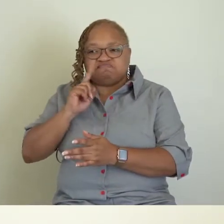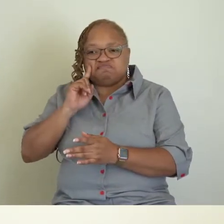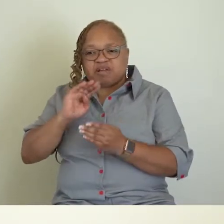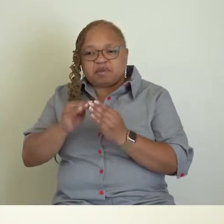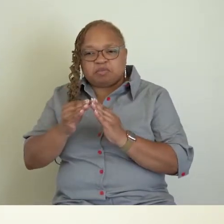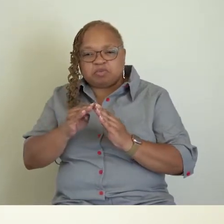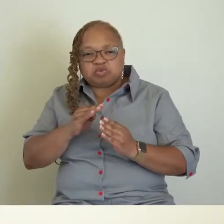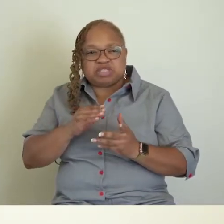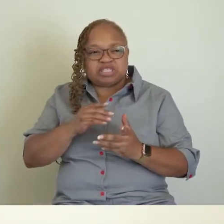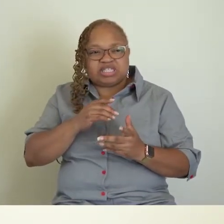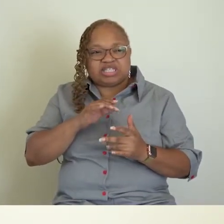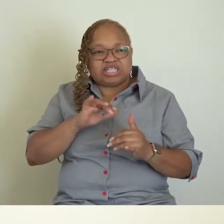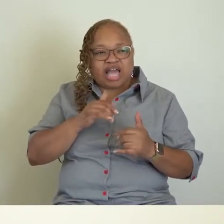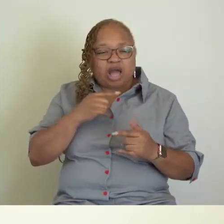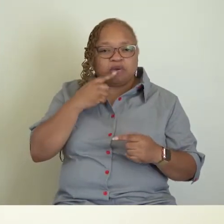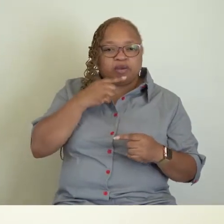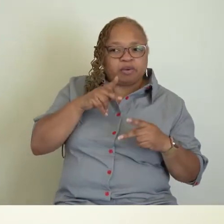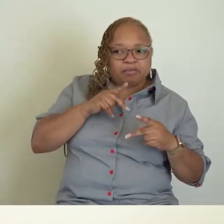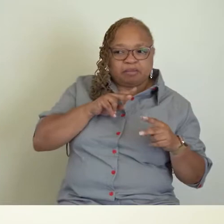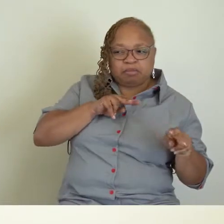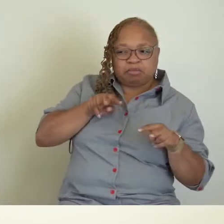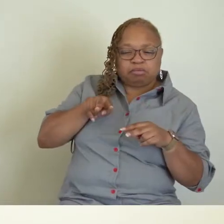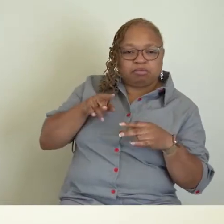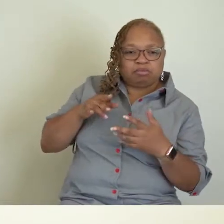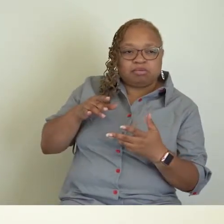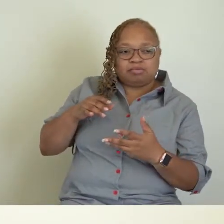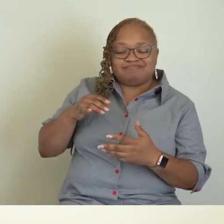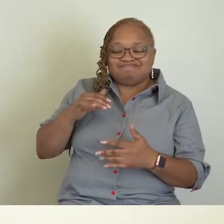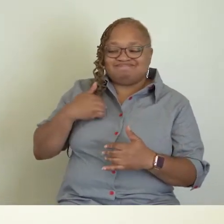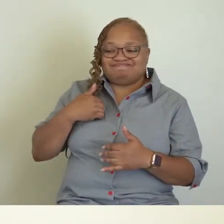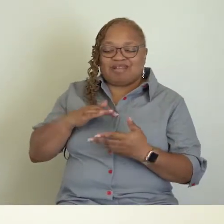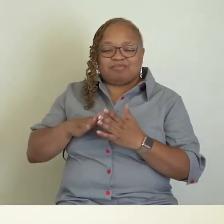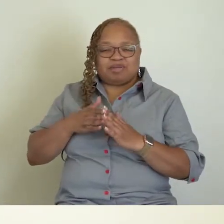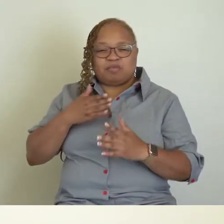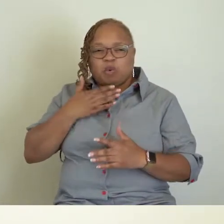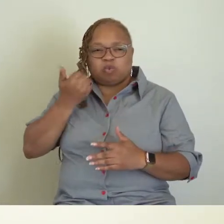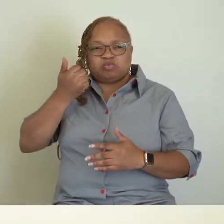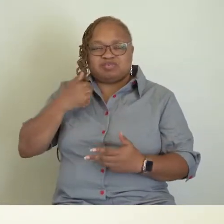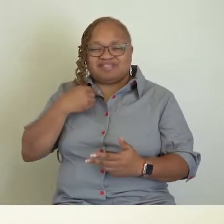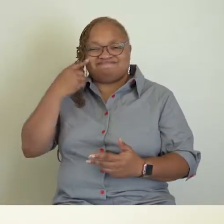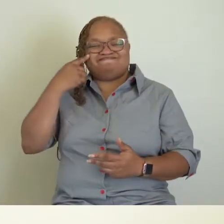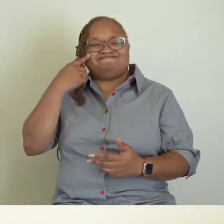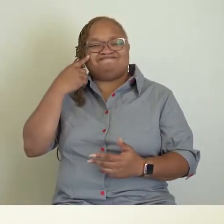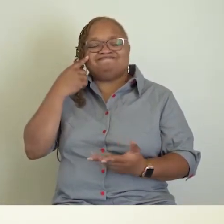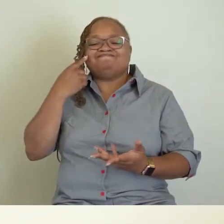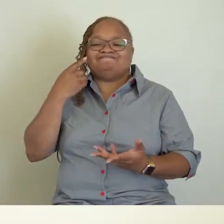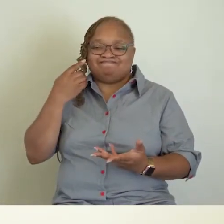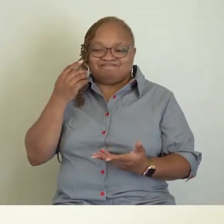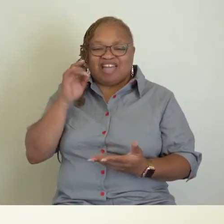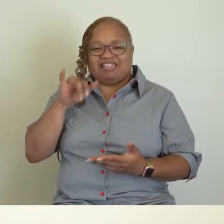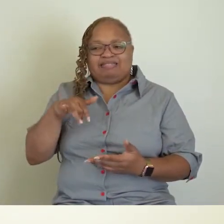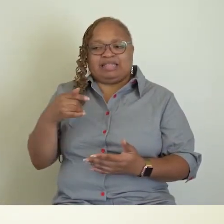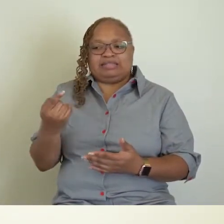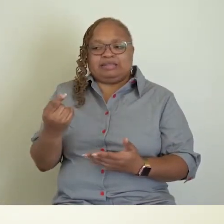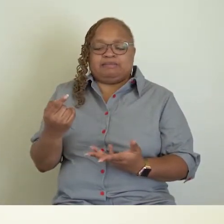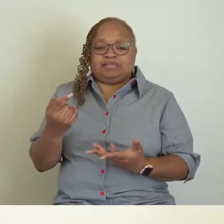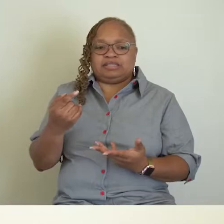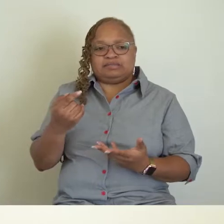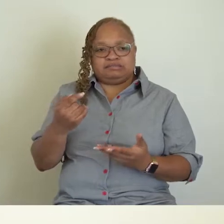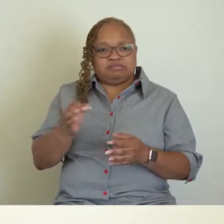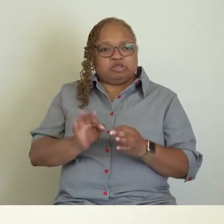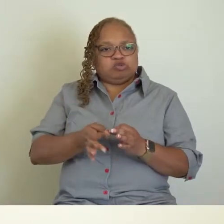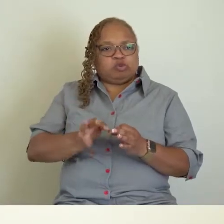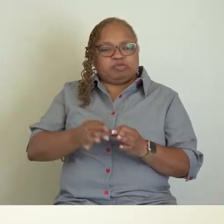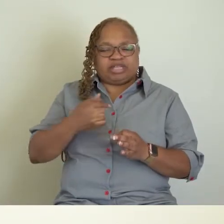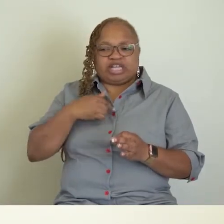that time, as I got older, I didn't realize that that's something that I wanted to do. And when